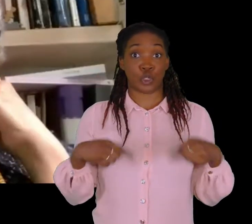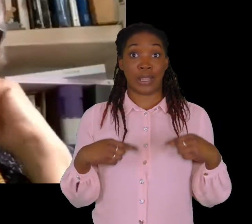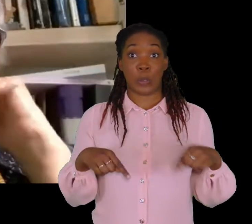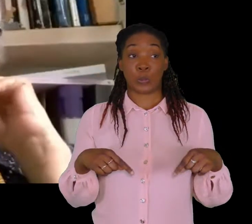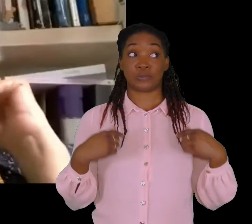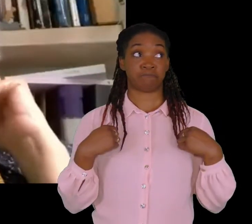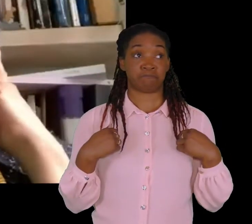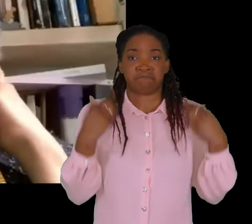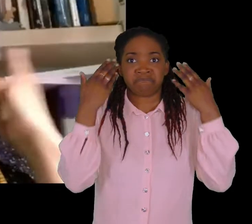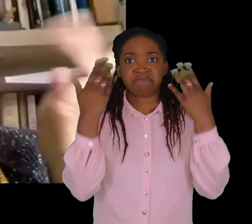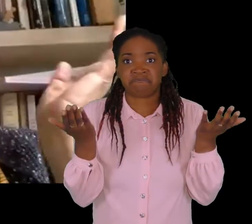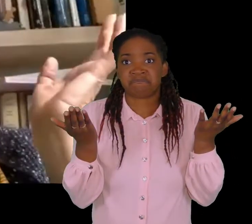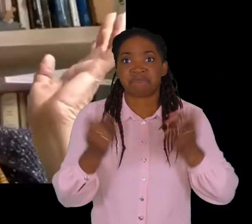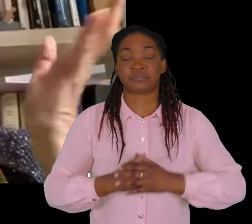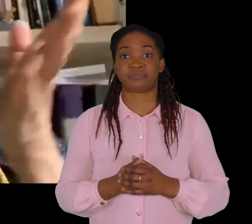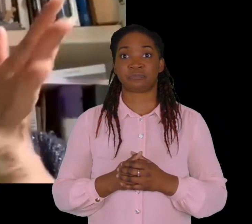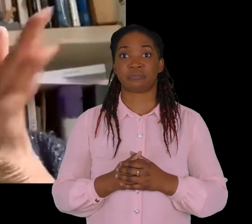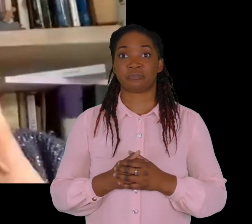supposed to go. And